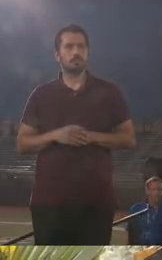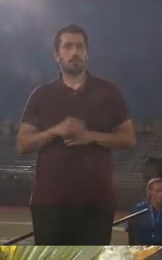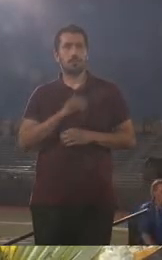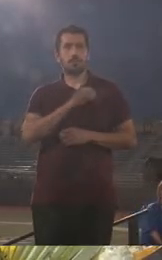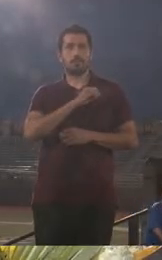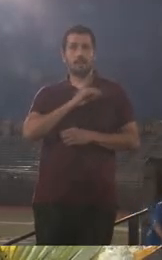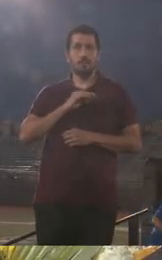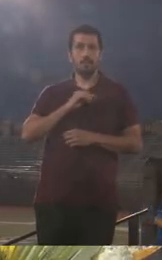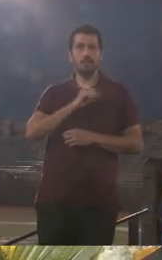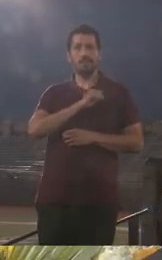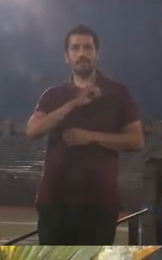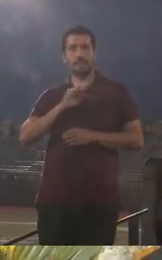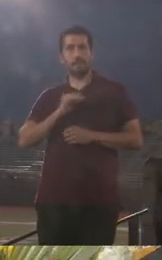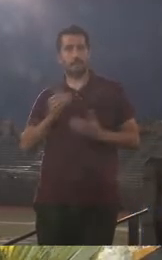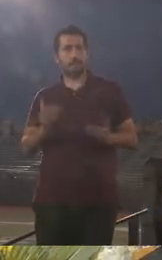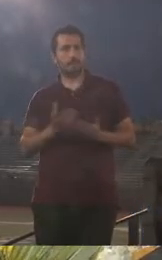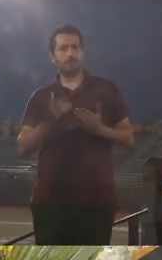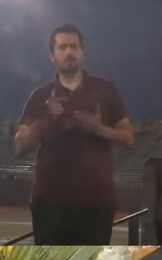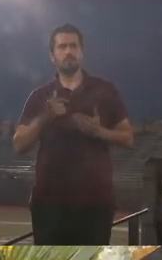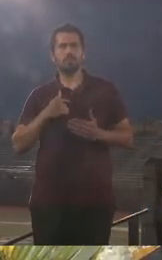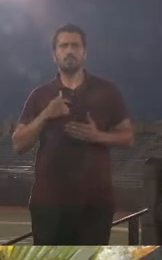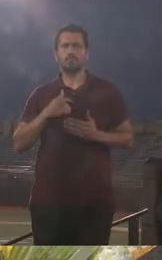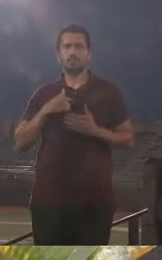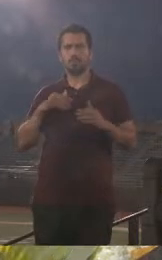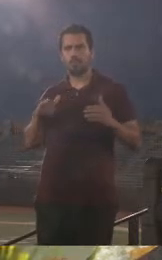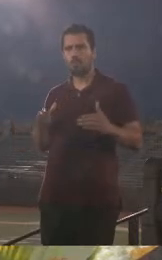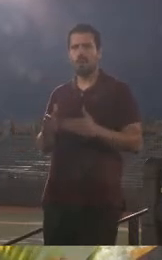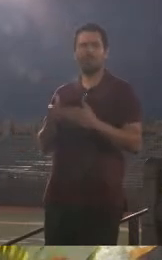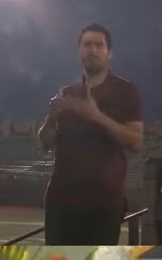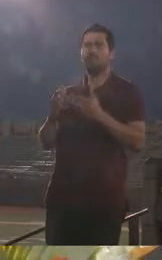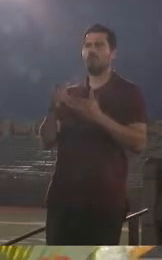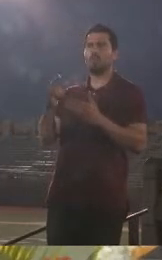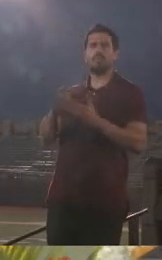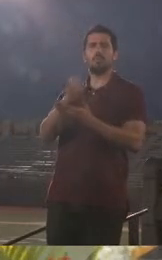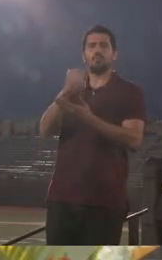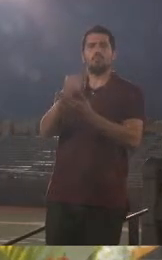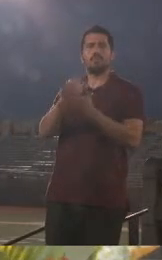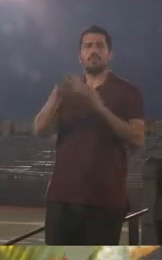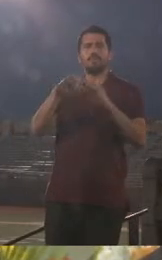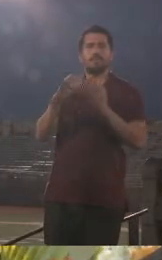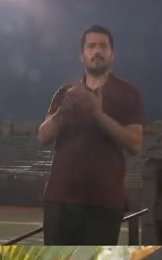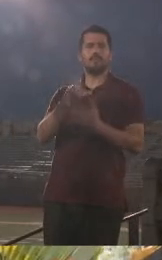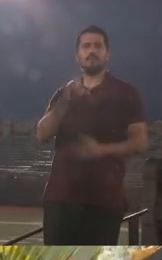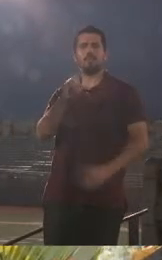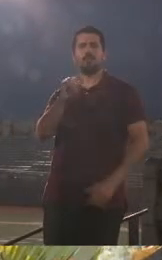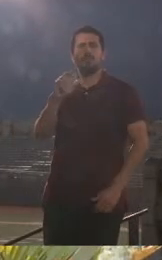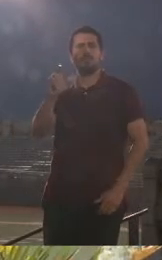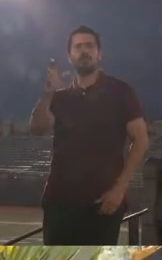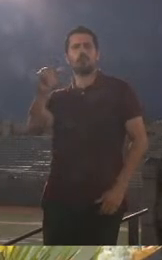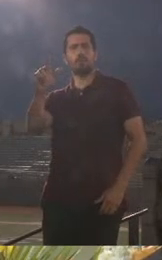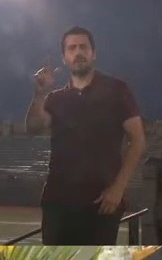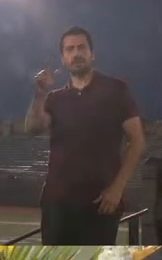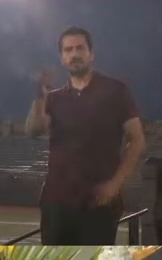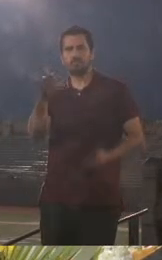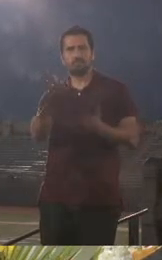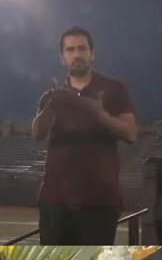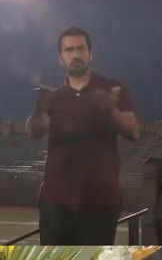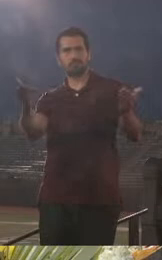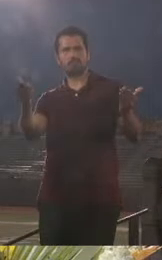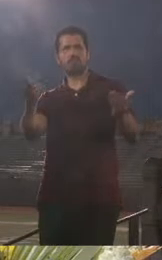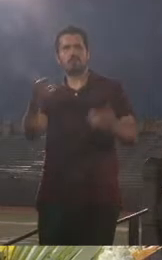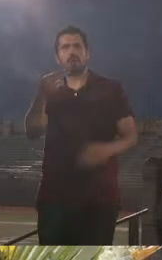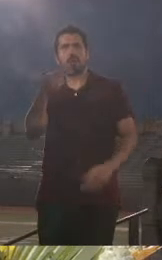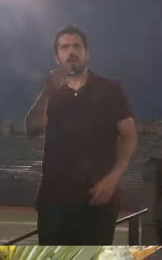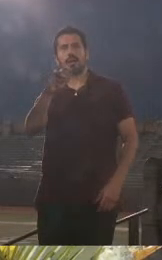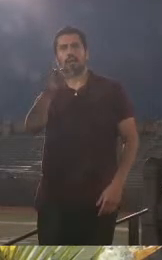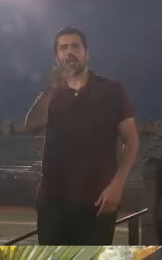and staff, it is my pleasure to welcome you to the graduation of the class of 2023 of Highlands High